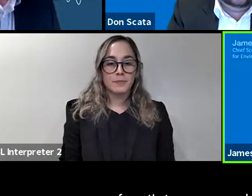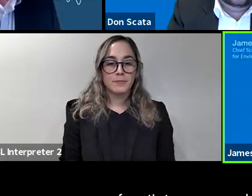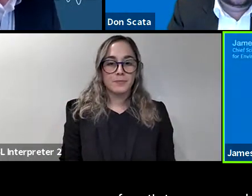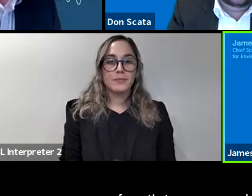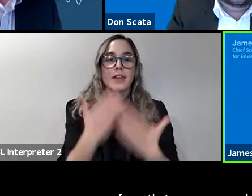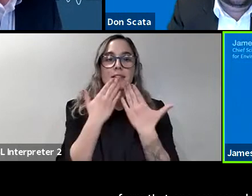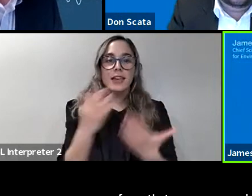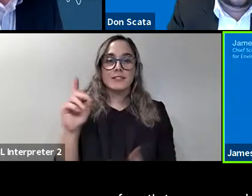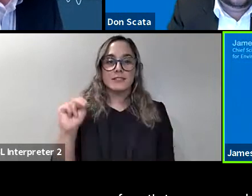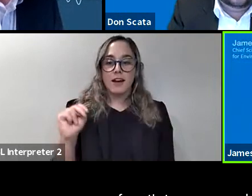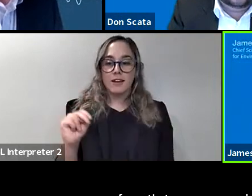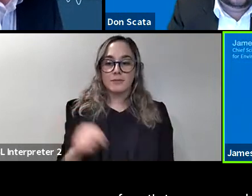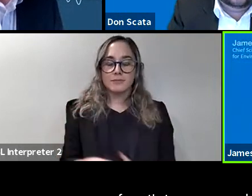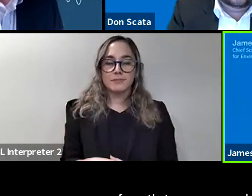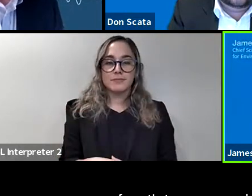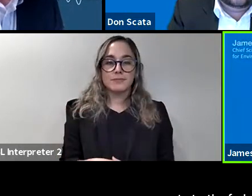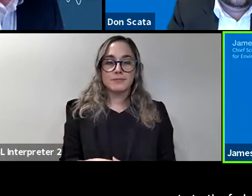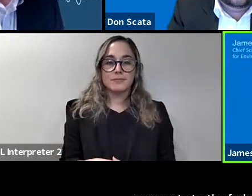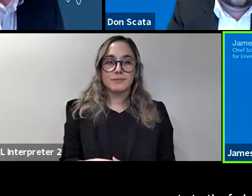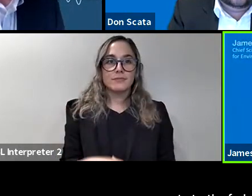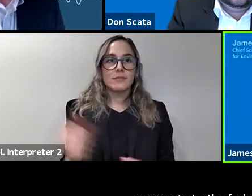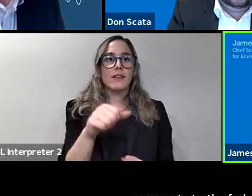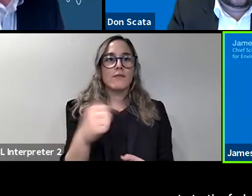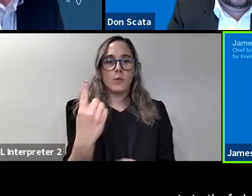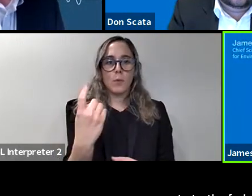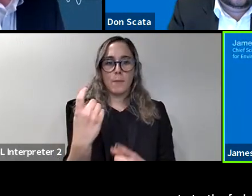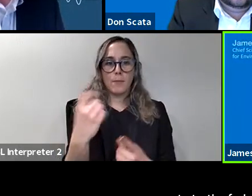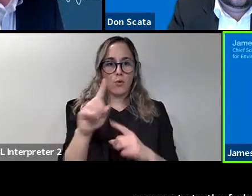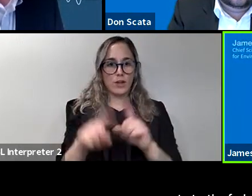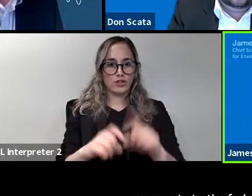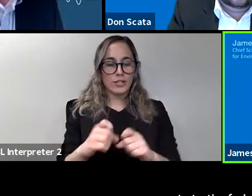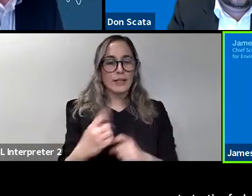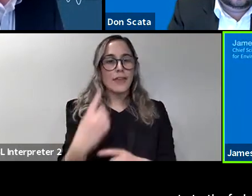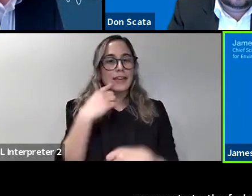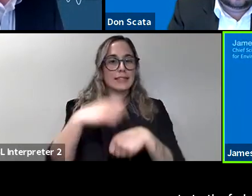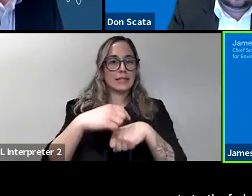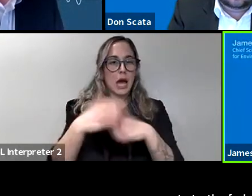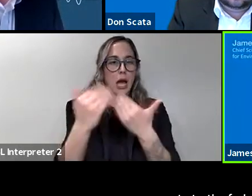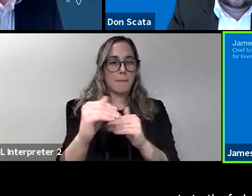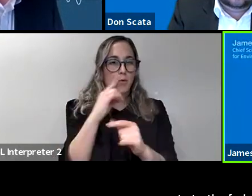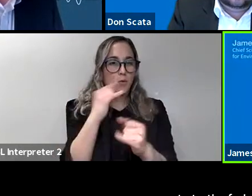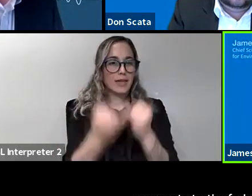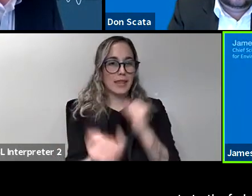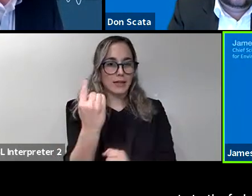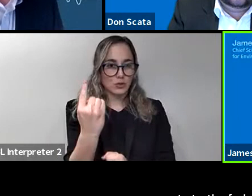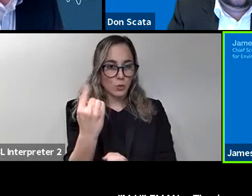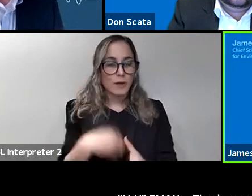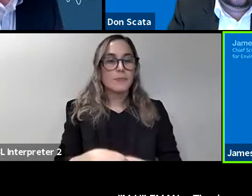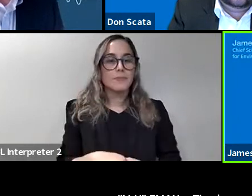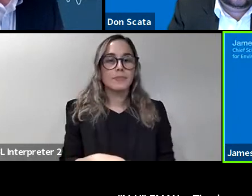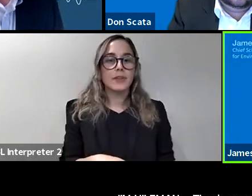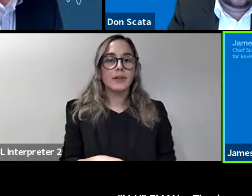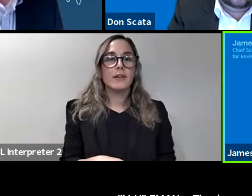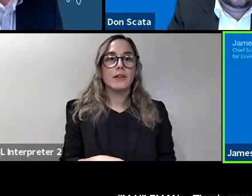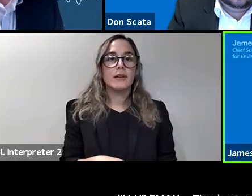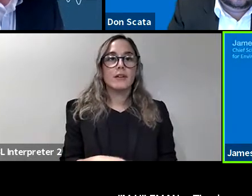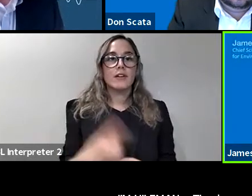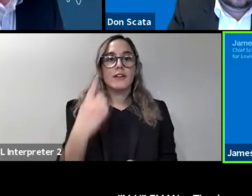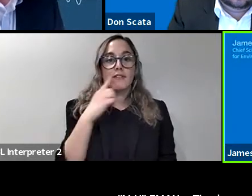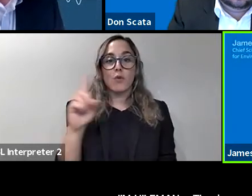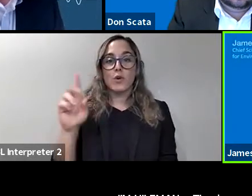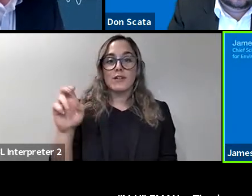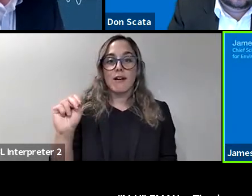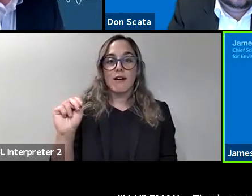Thanks, Don. Got another question. This will actually, due to time, be the last one we go with. This one's for you,